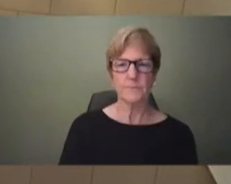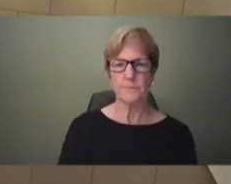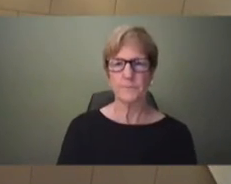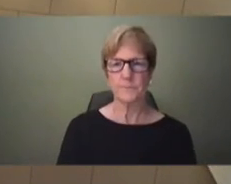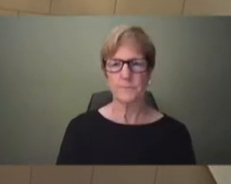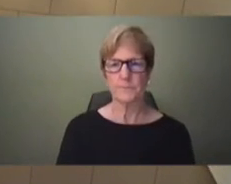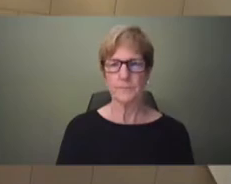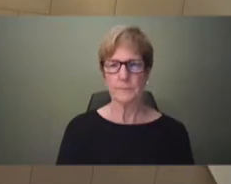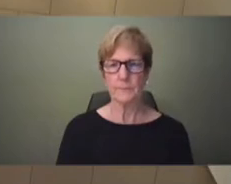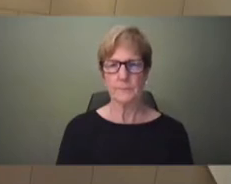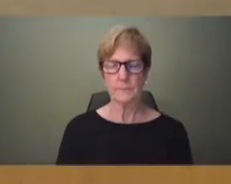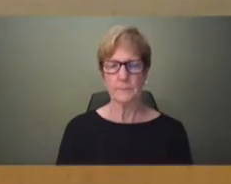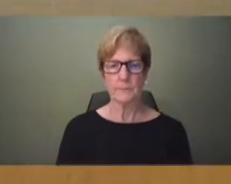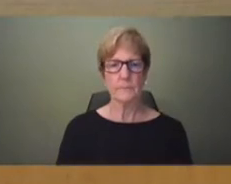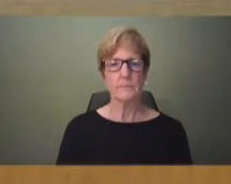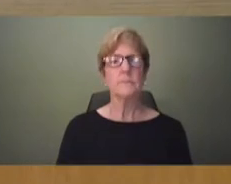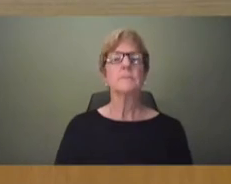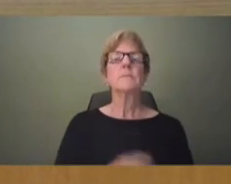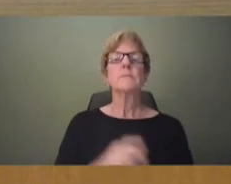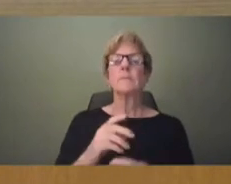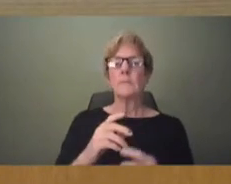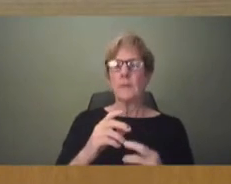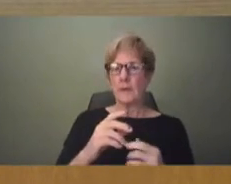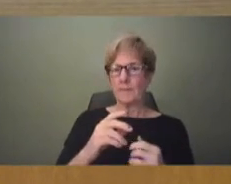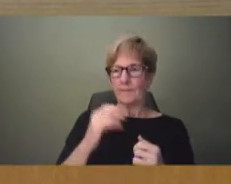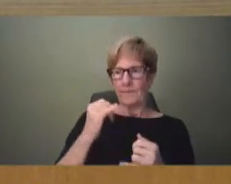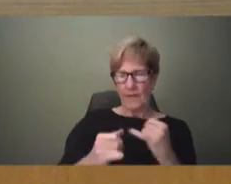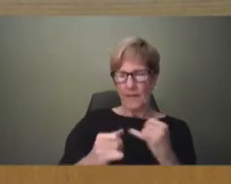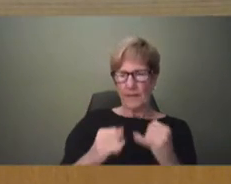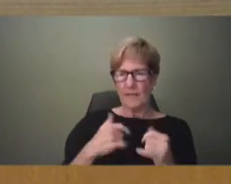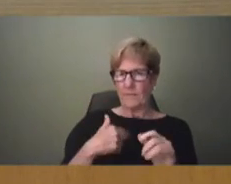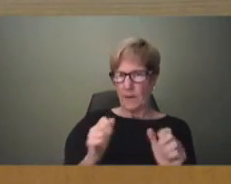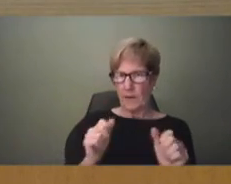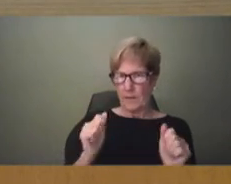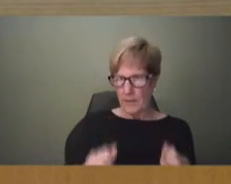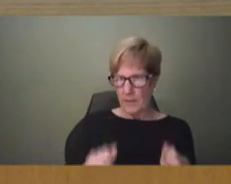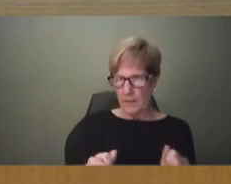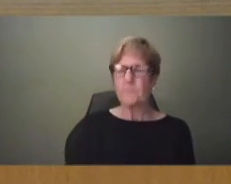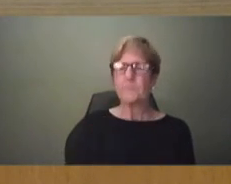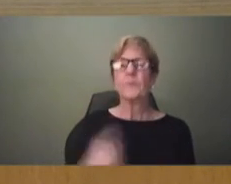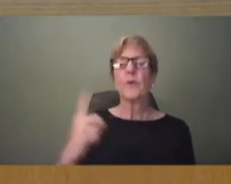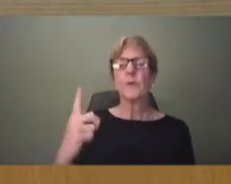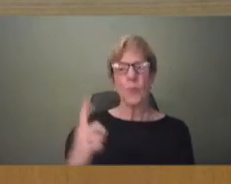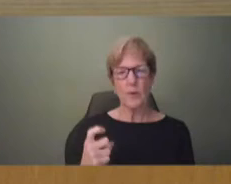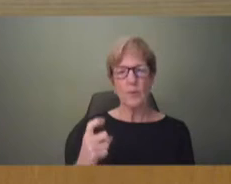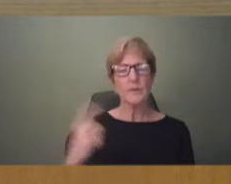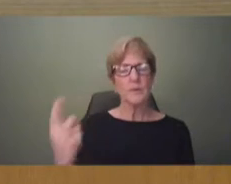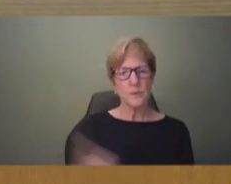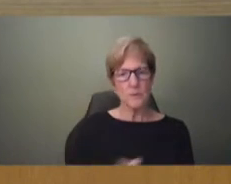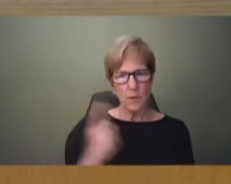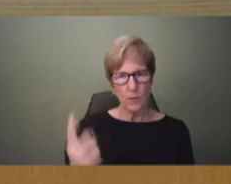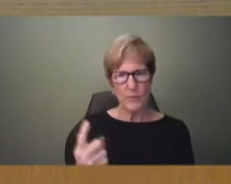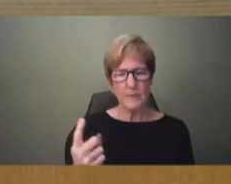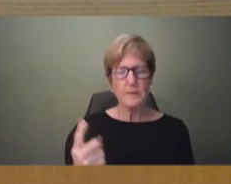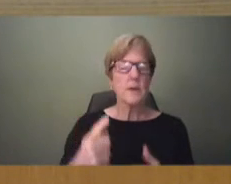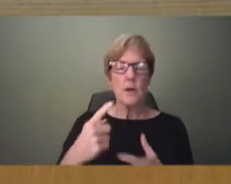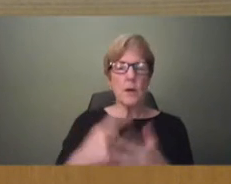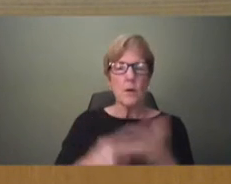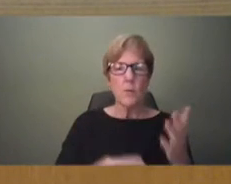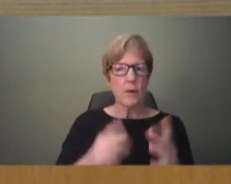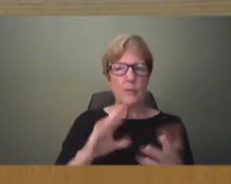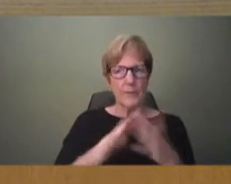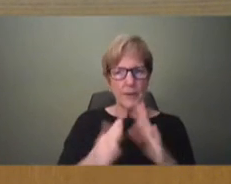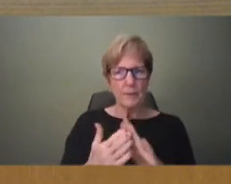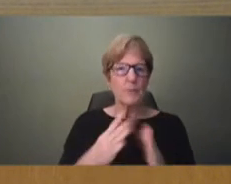provide uh finally I think if I may uh the one question I always have is what would the community like to